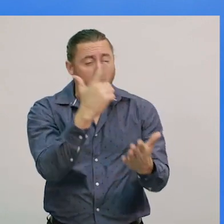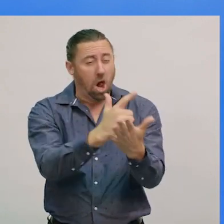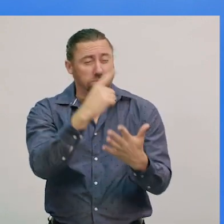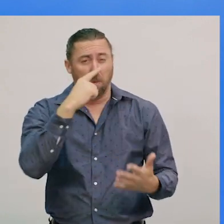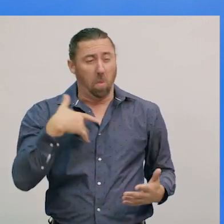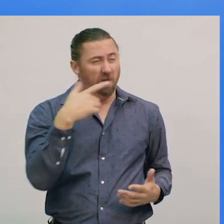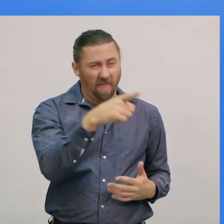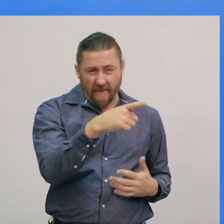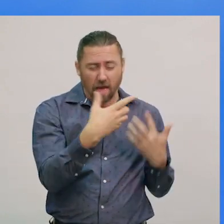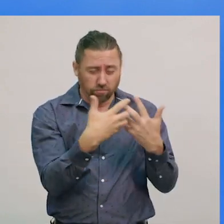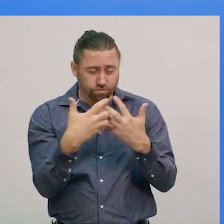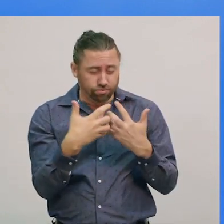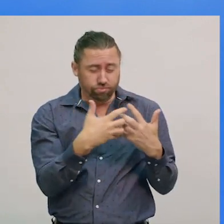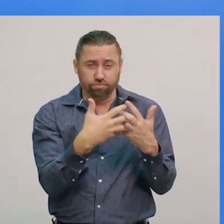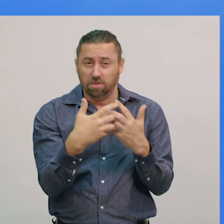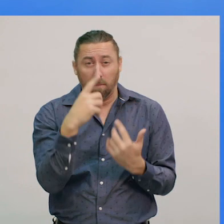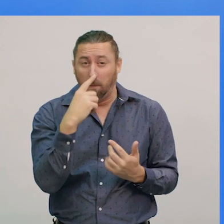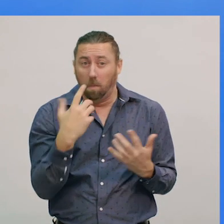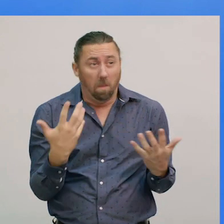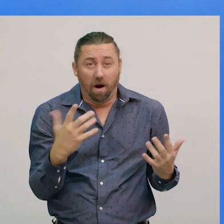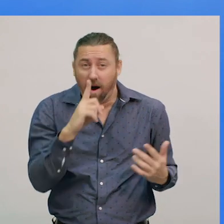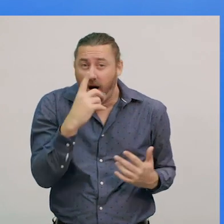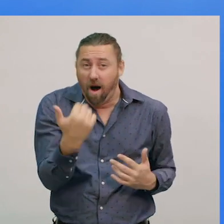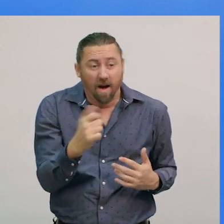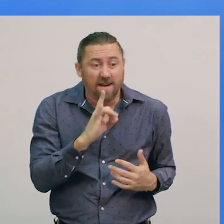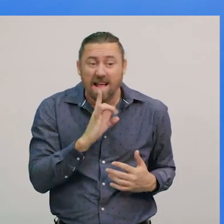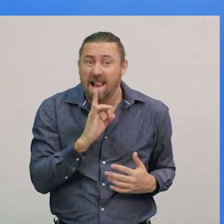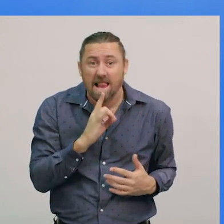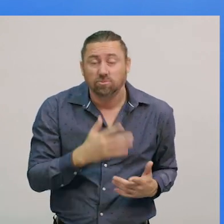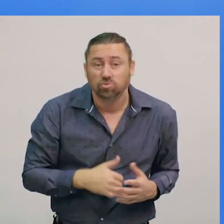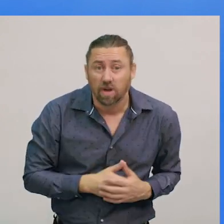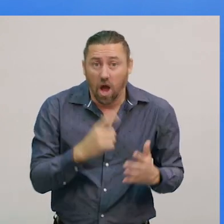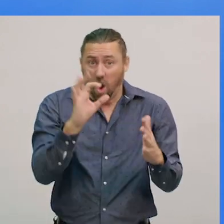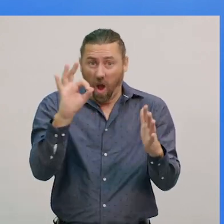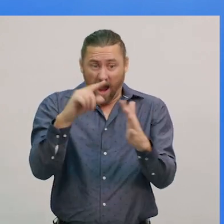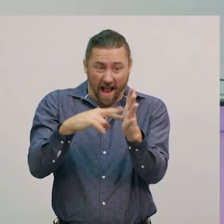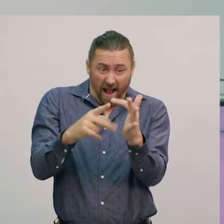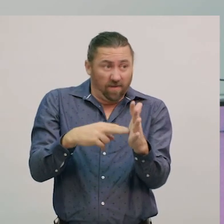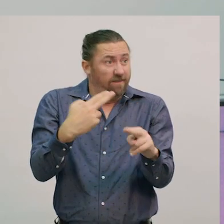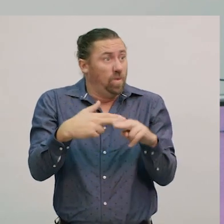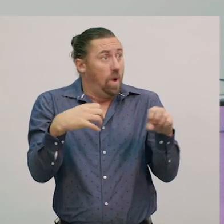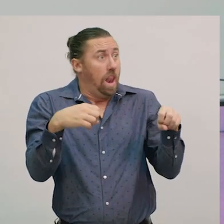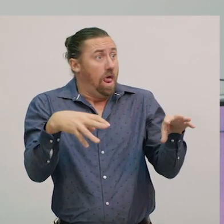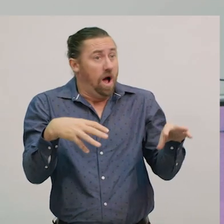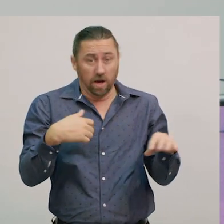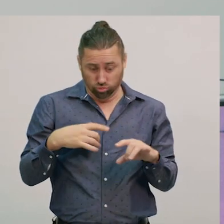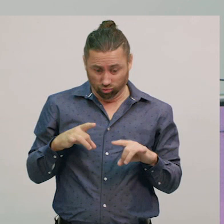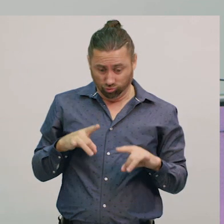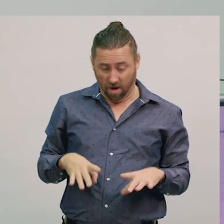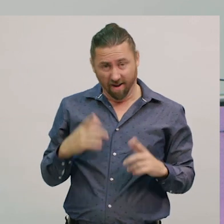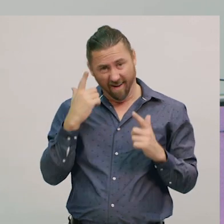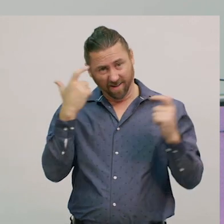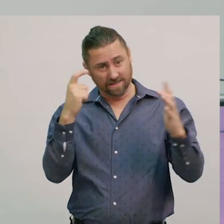where living conditions are poor and people don't have access to electricity, even for lights. This Australian-led